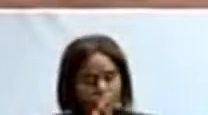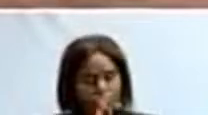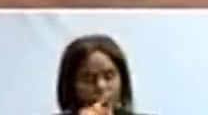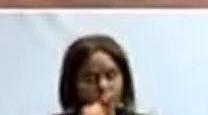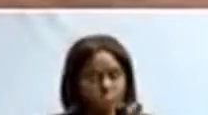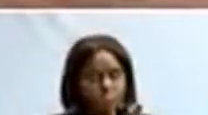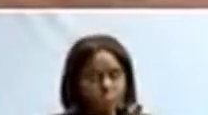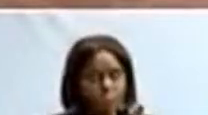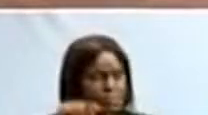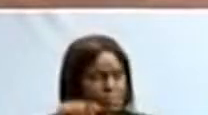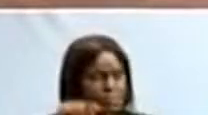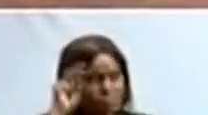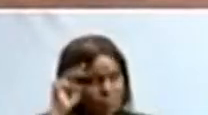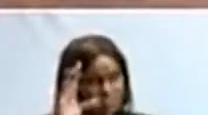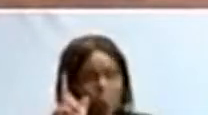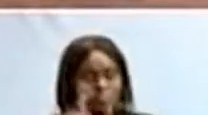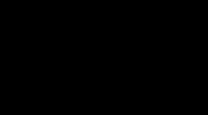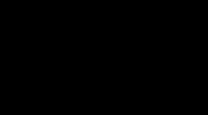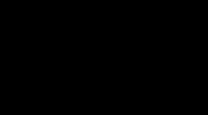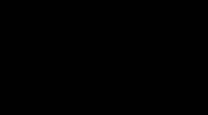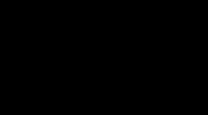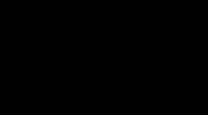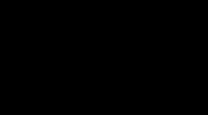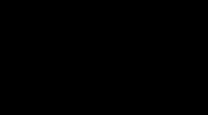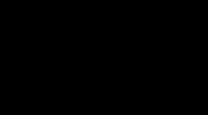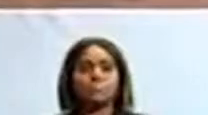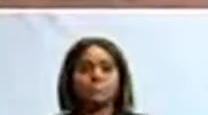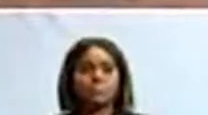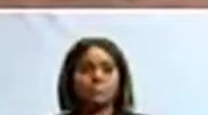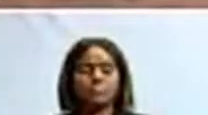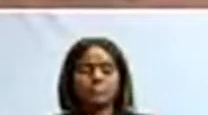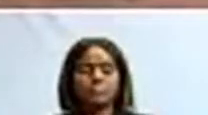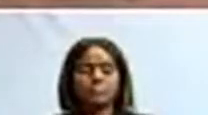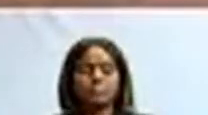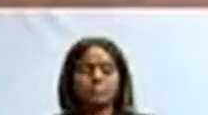letter Ministry to engage